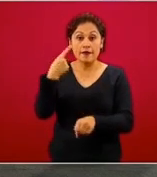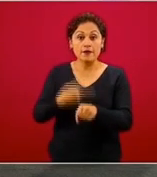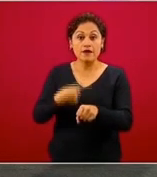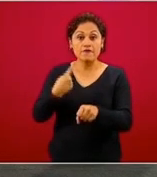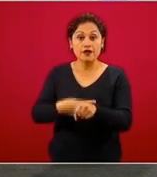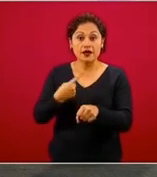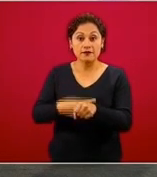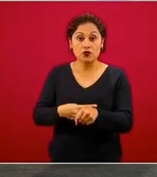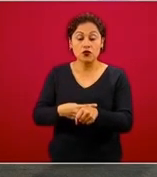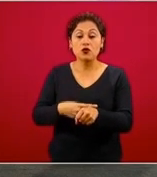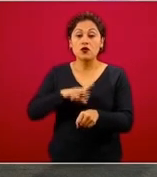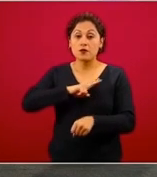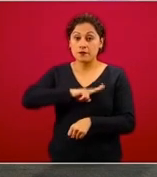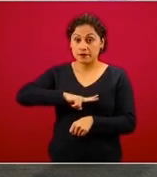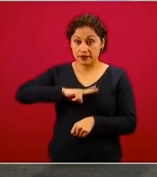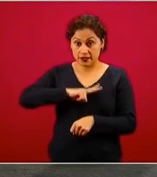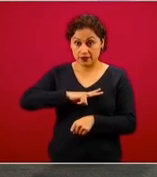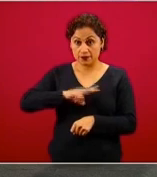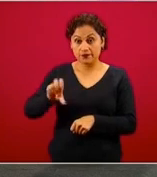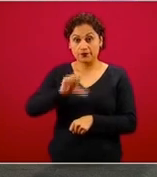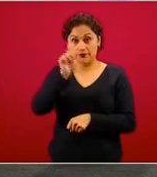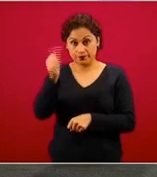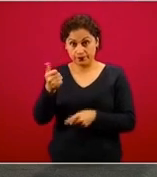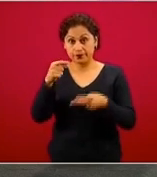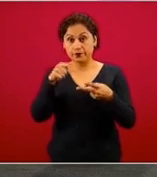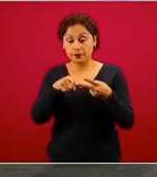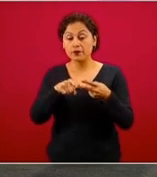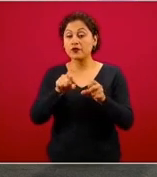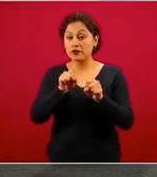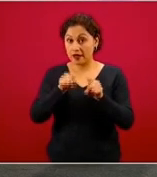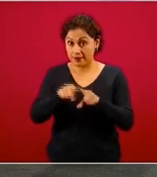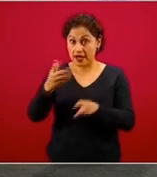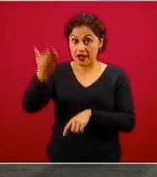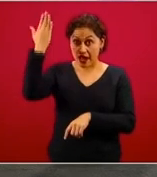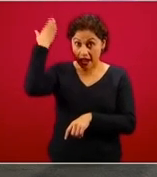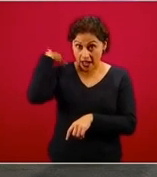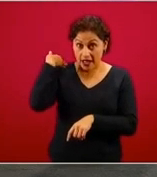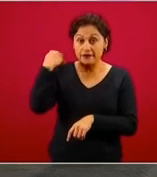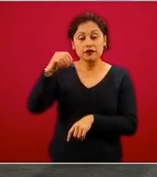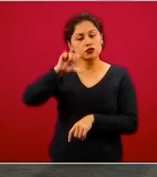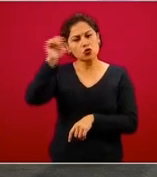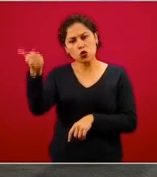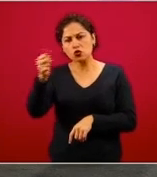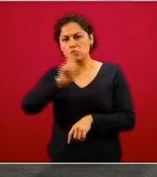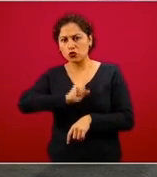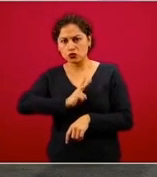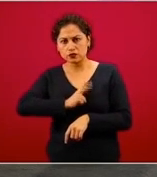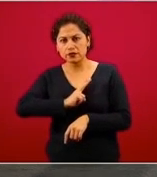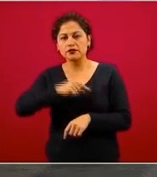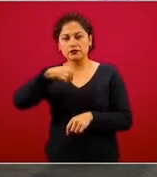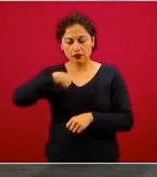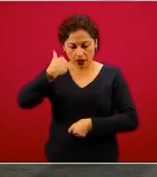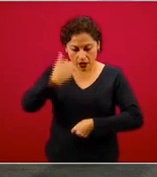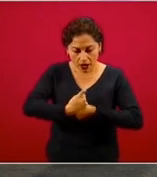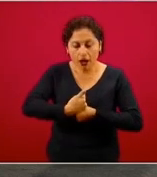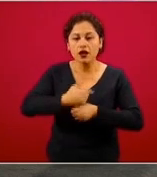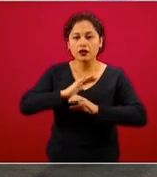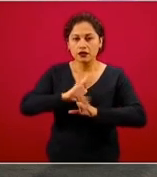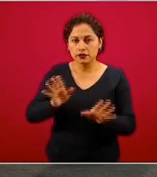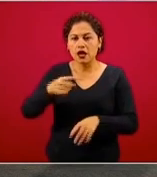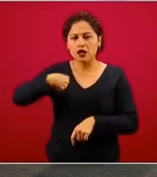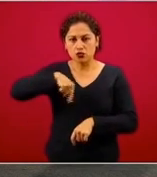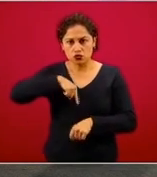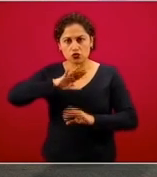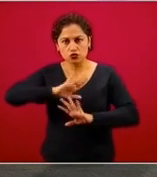detect it early enough. el remdesivir, So que that is también tiene una acción ahí y the que first de hecho resource that es I novedoso, present here in my es uno de los que presentation. está